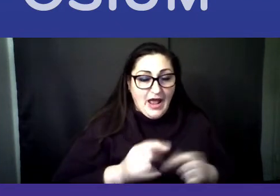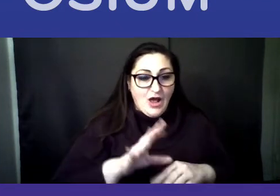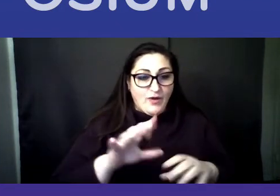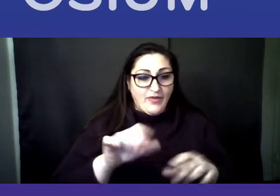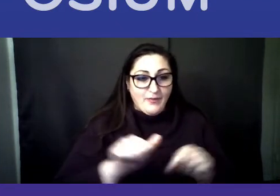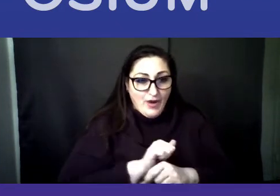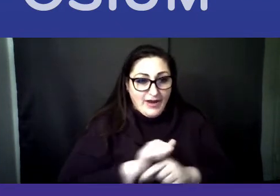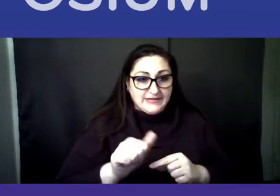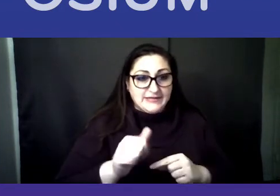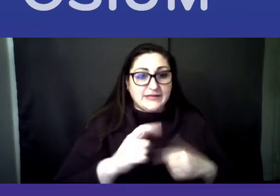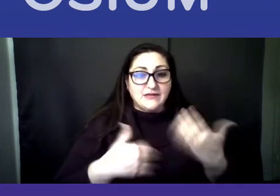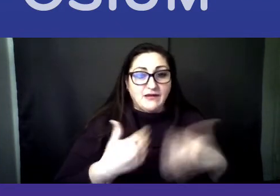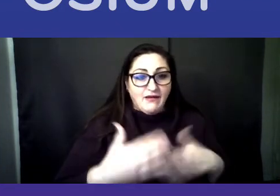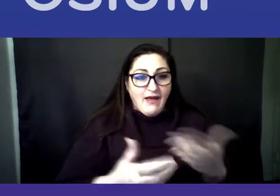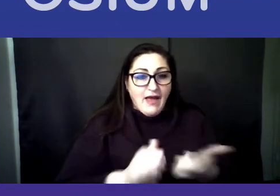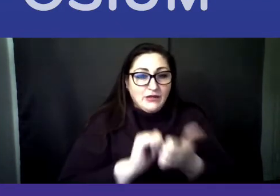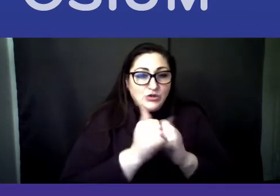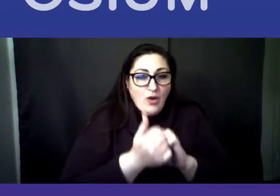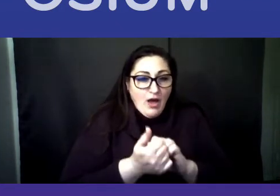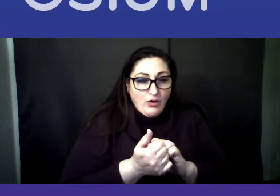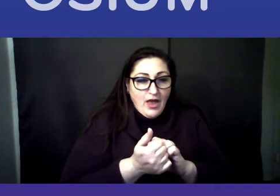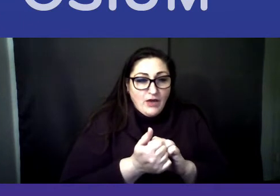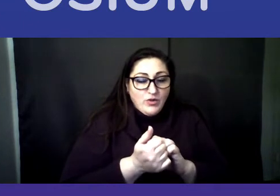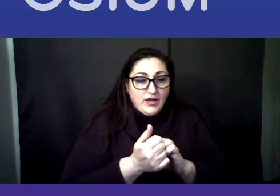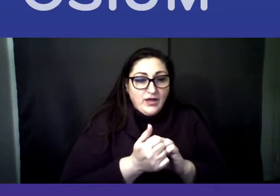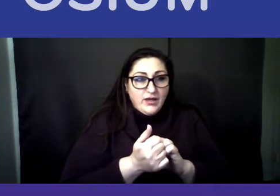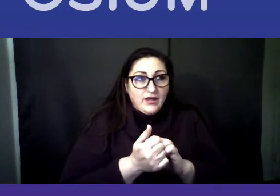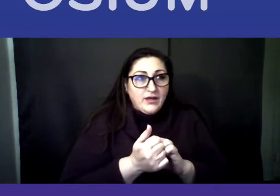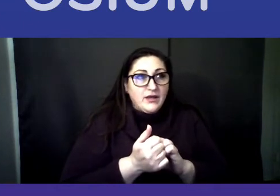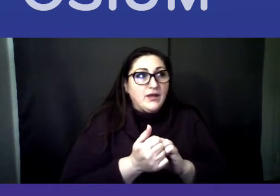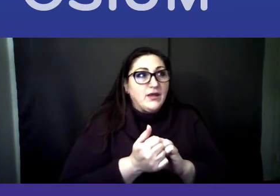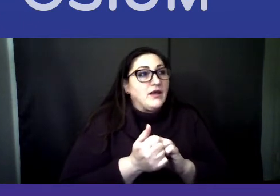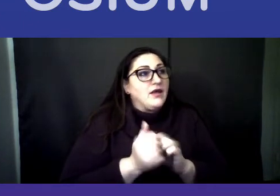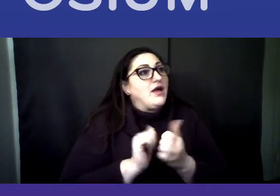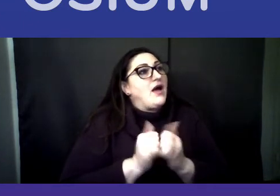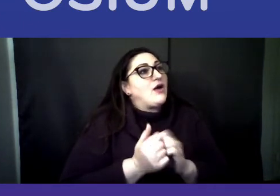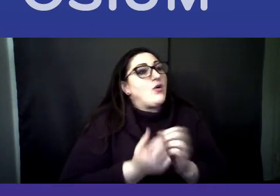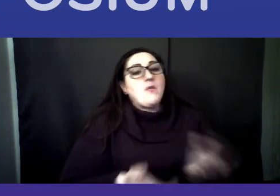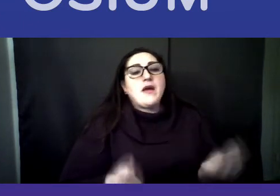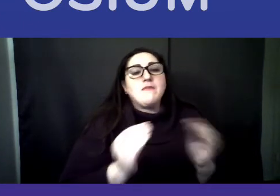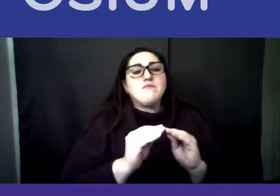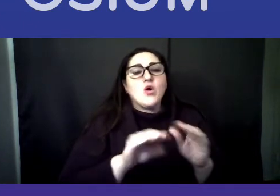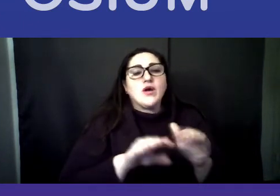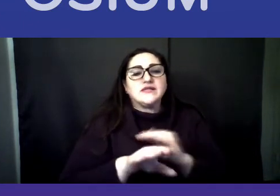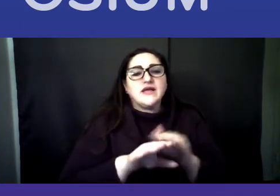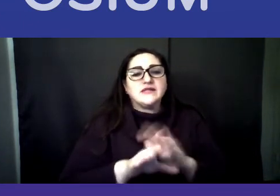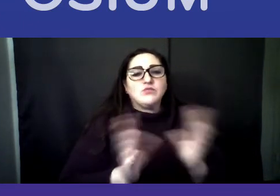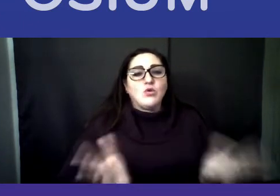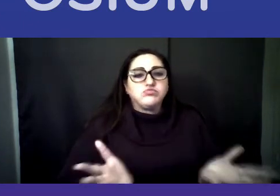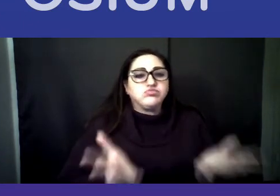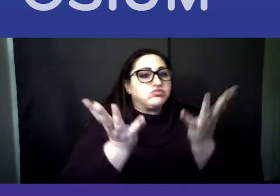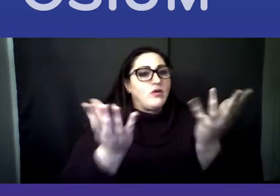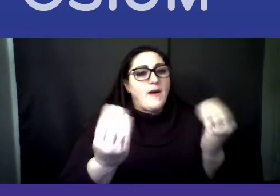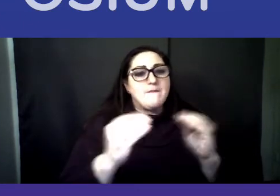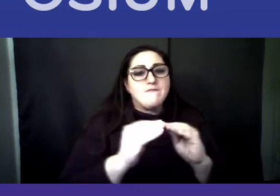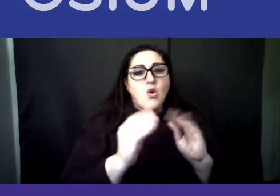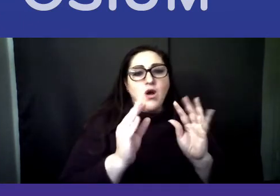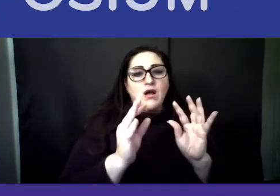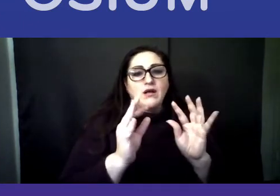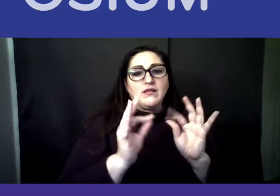folks re-indigenize them, make them more accessible and liberated? Ahimsa?